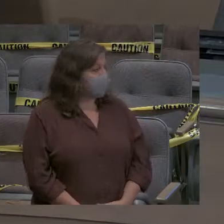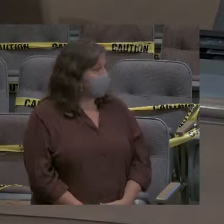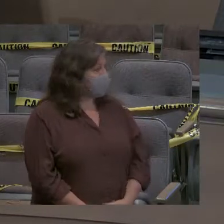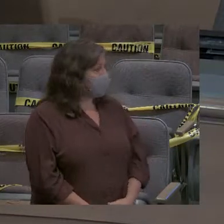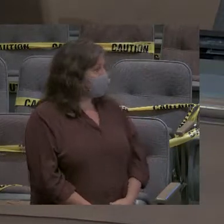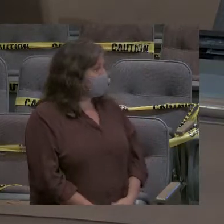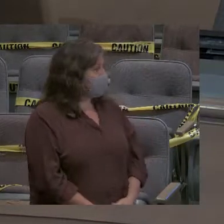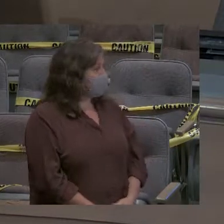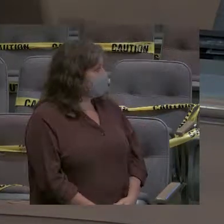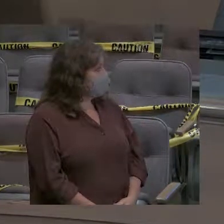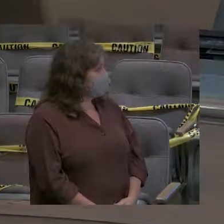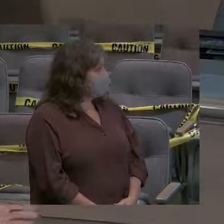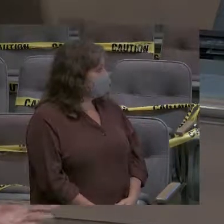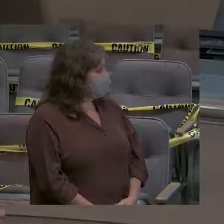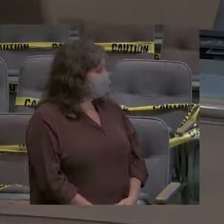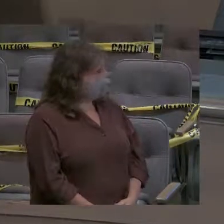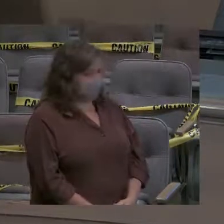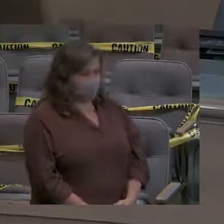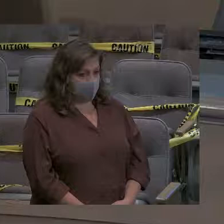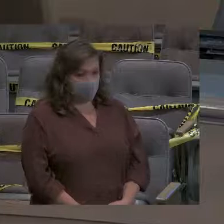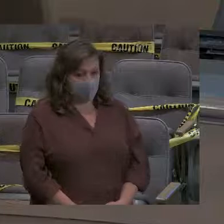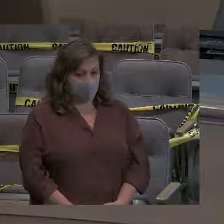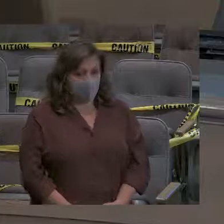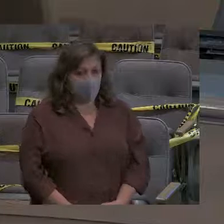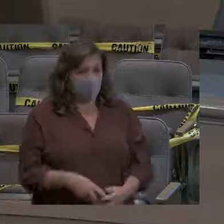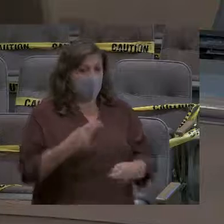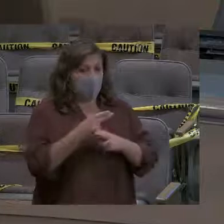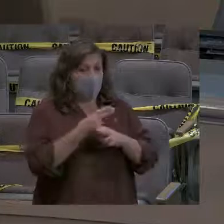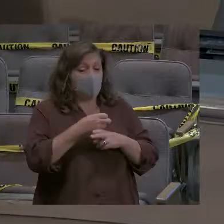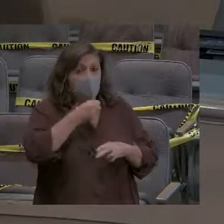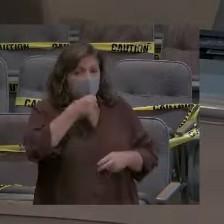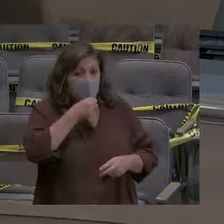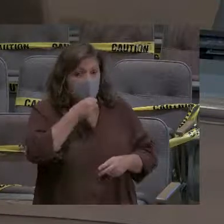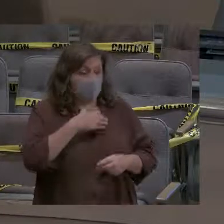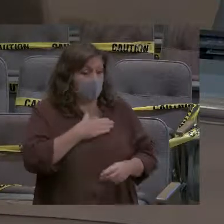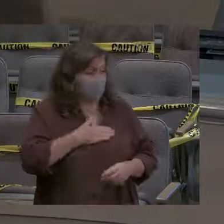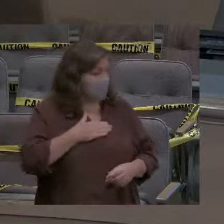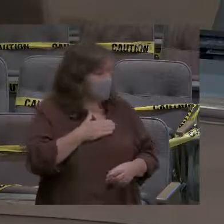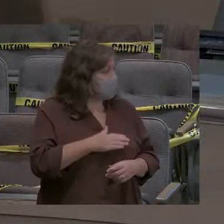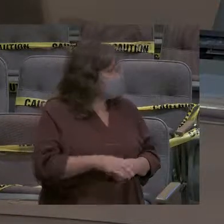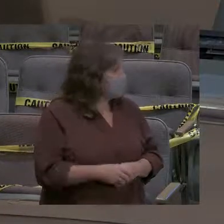Yes. Please, if you'll make your way to the microphone.